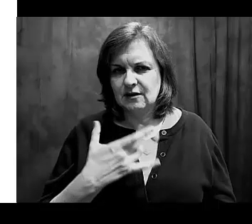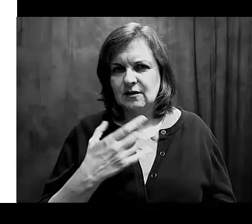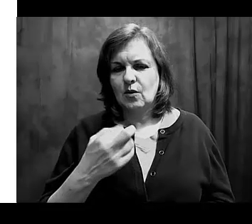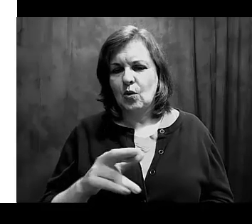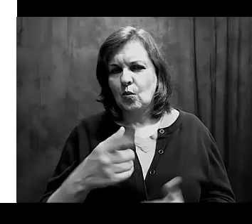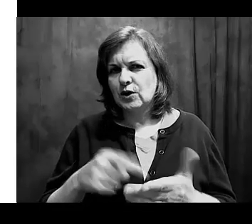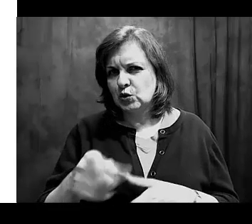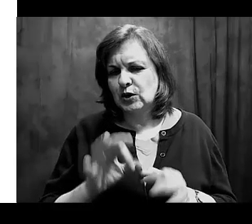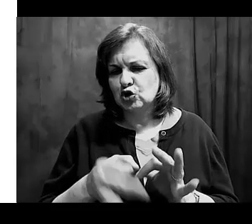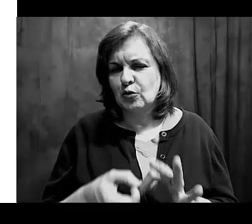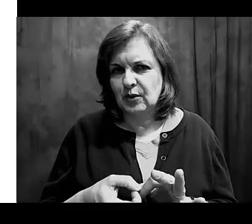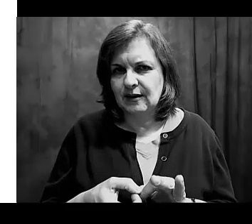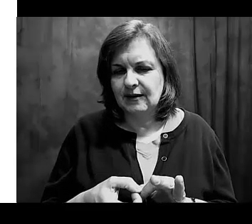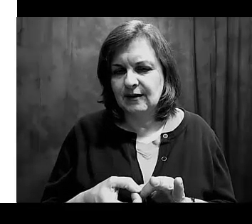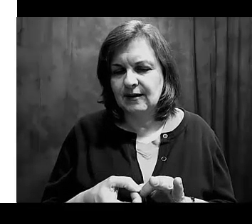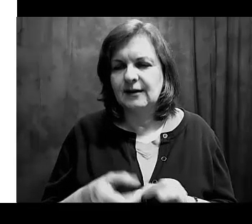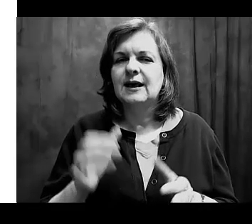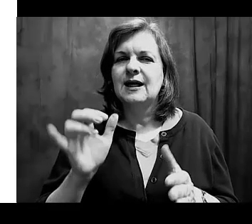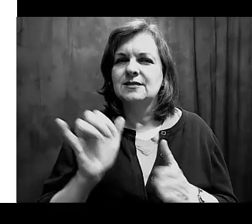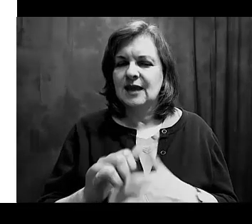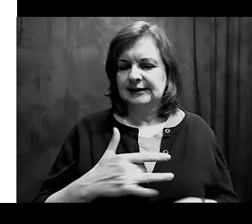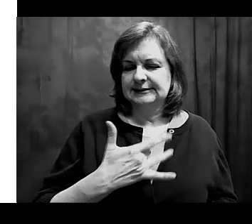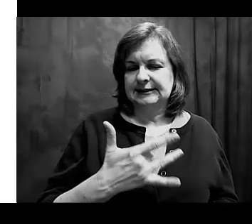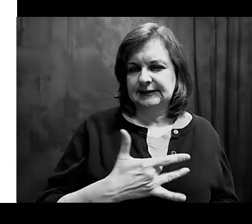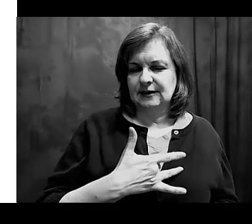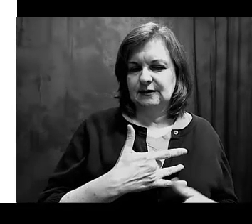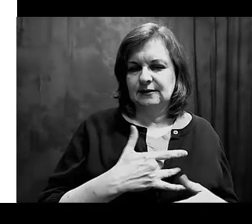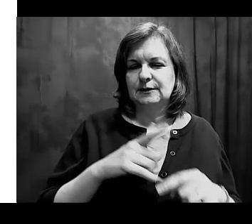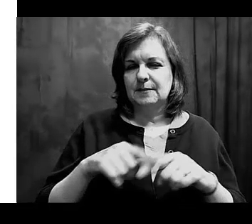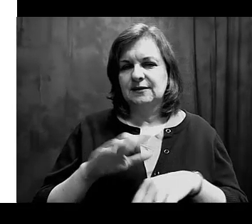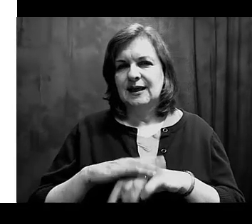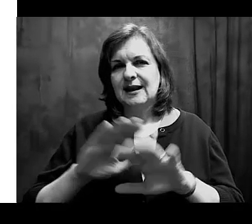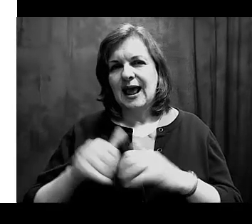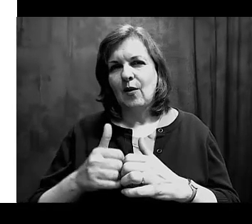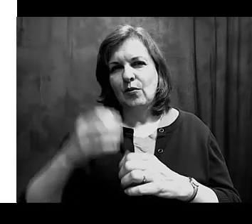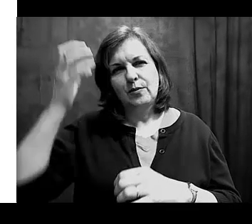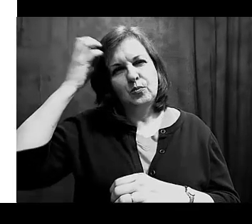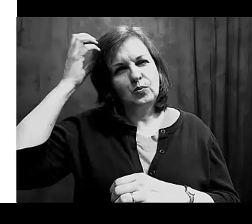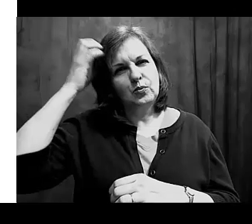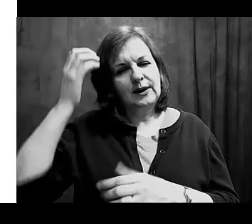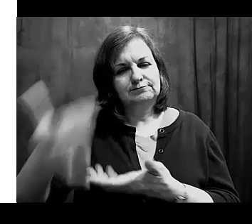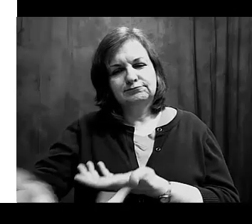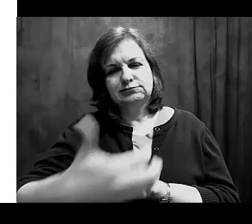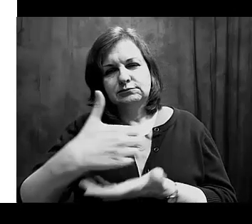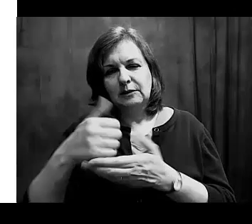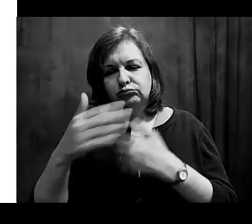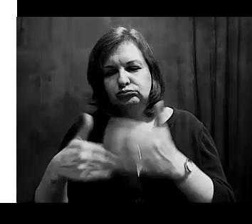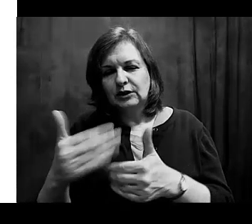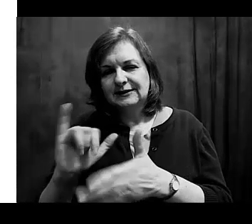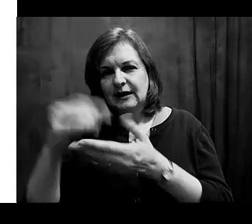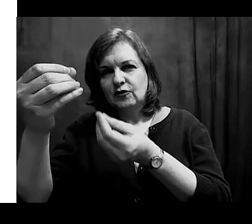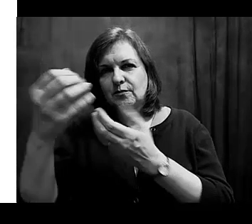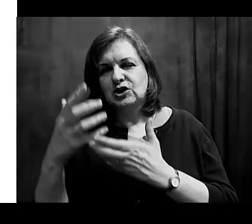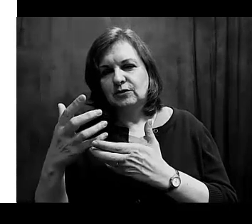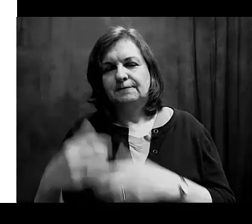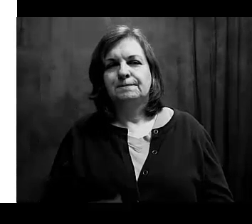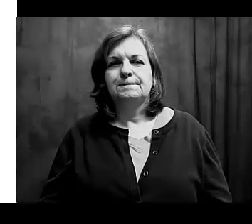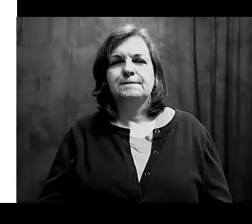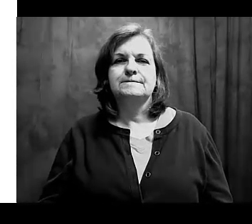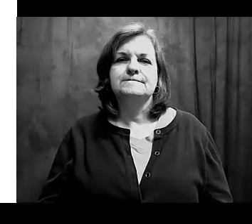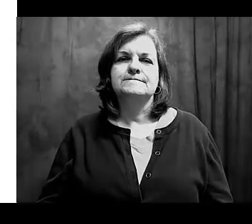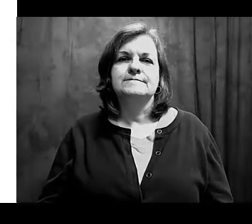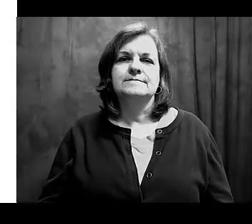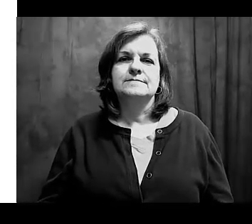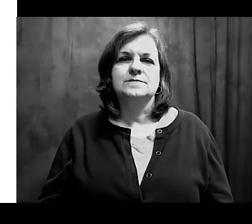information to the central nervous system that has to be processed and perceived and